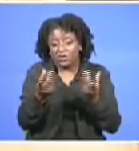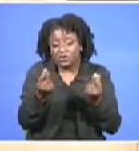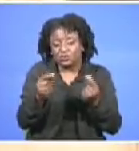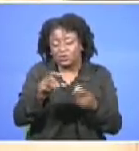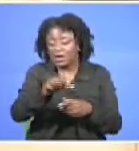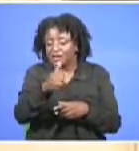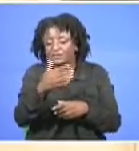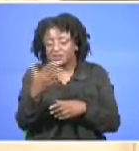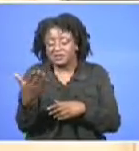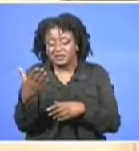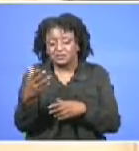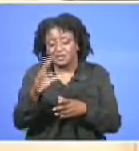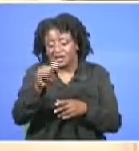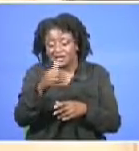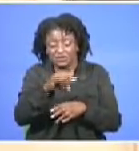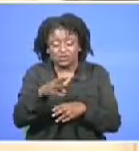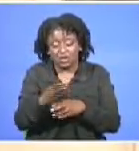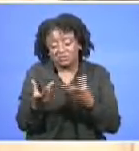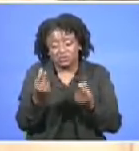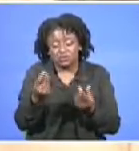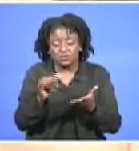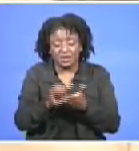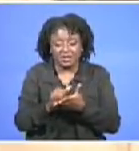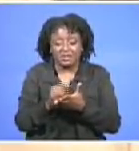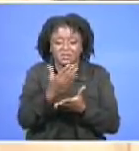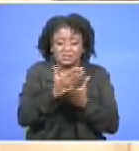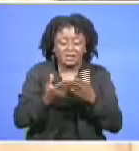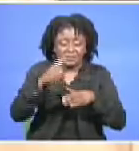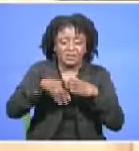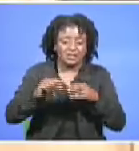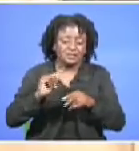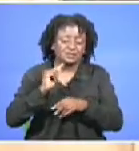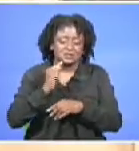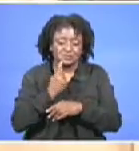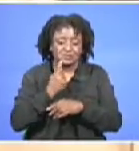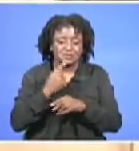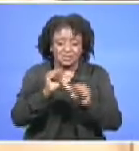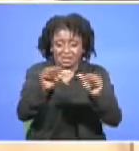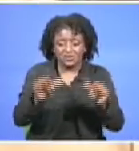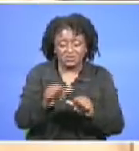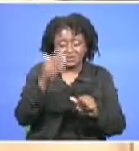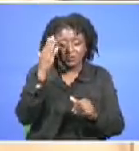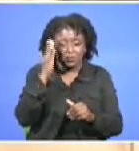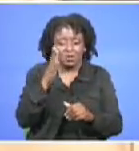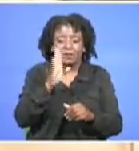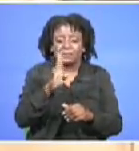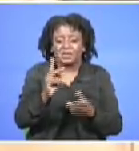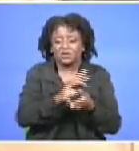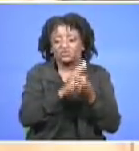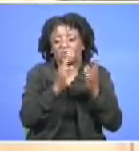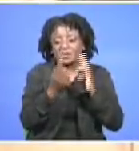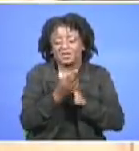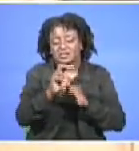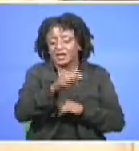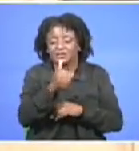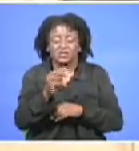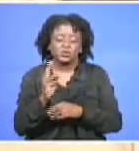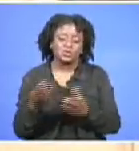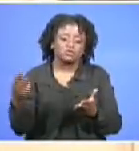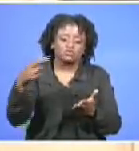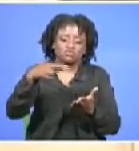to do that. Some in critical areas will be replaced. Others, we will reassign